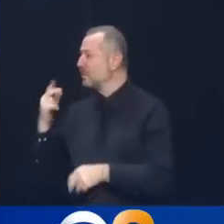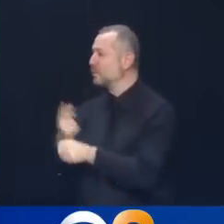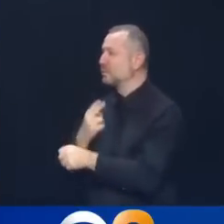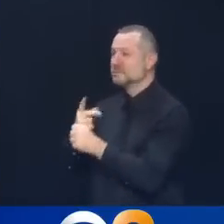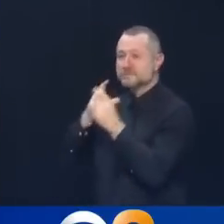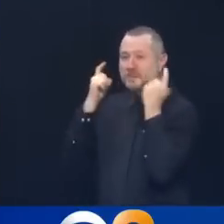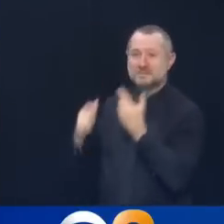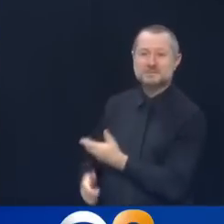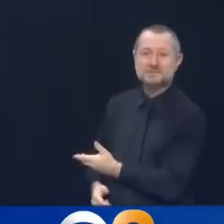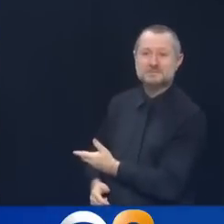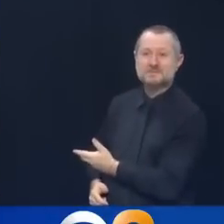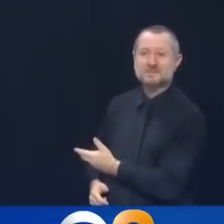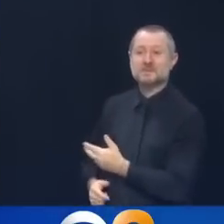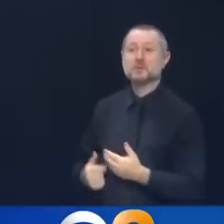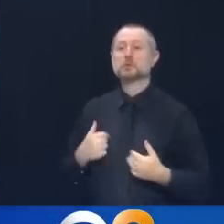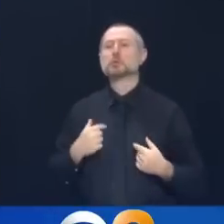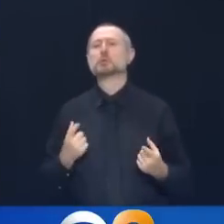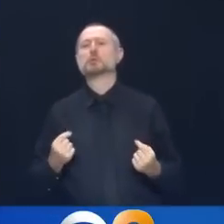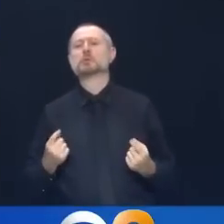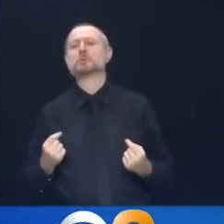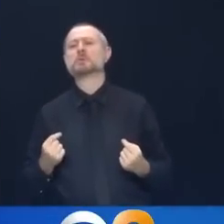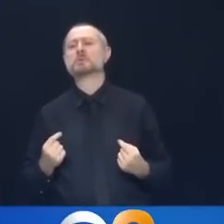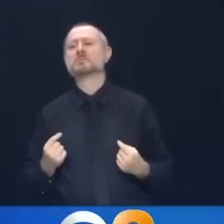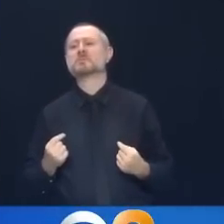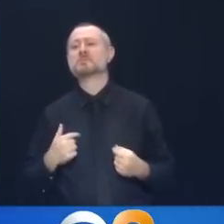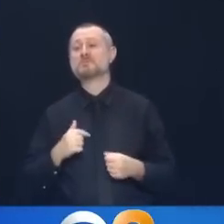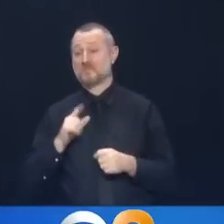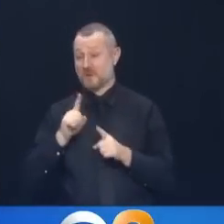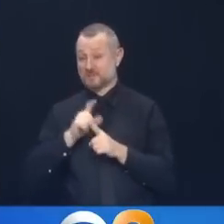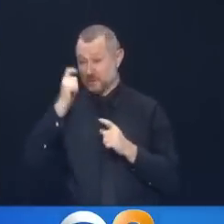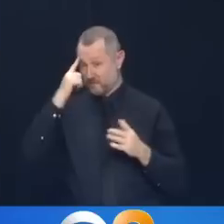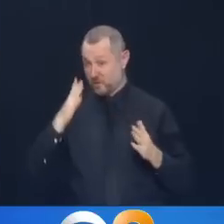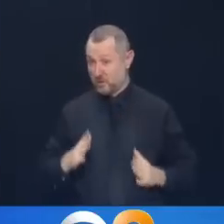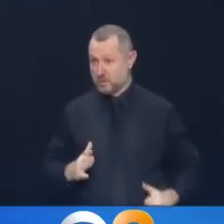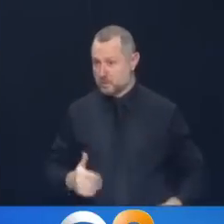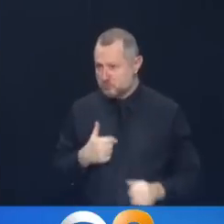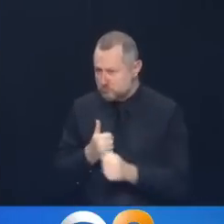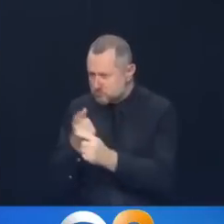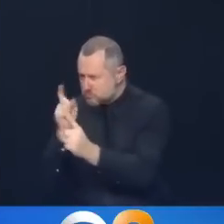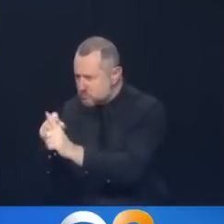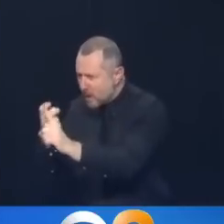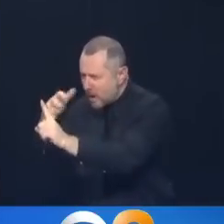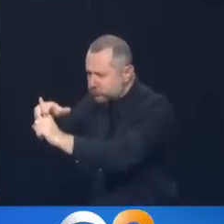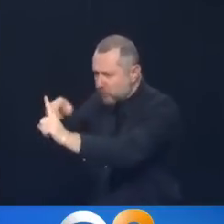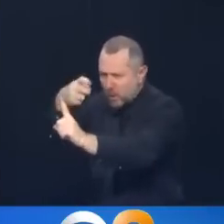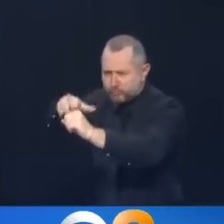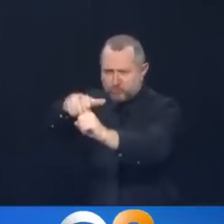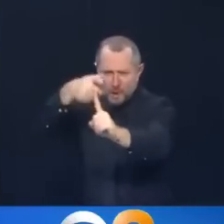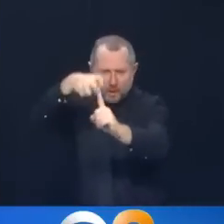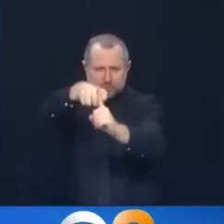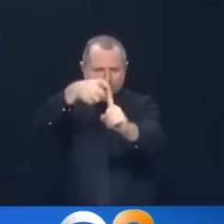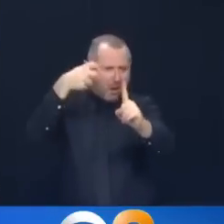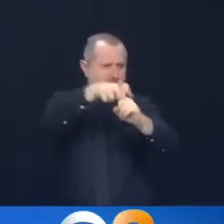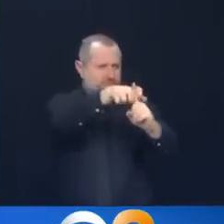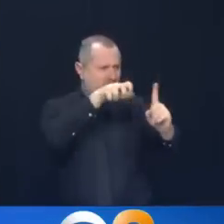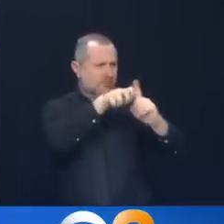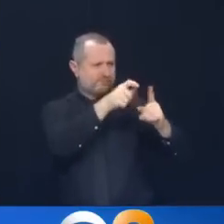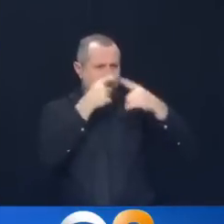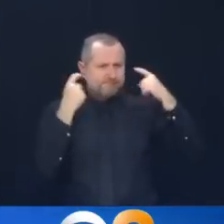do? Do I go up to everybody who's not wearing a mask? How do I do that? Good